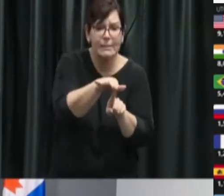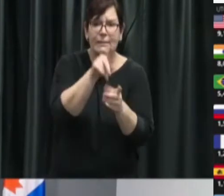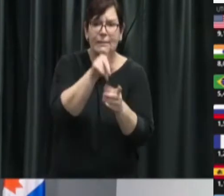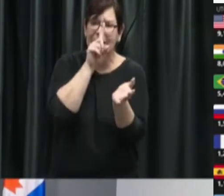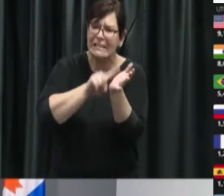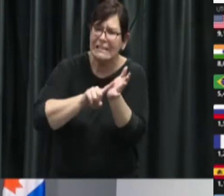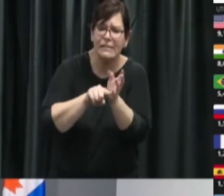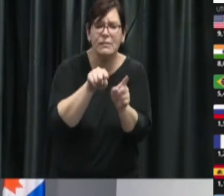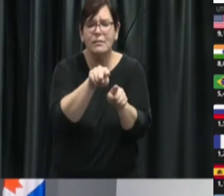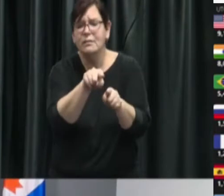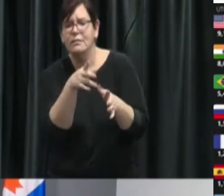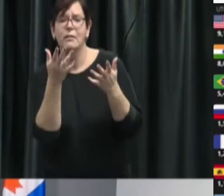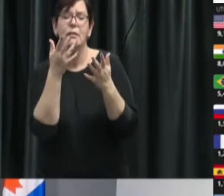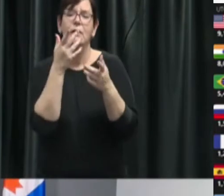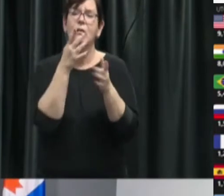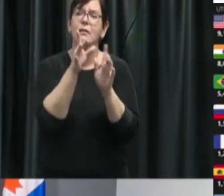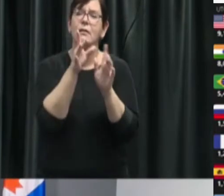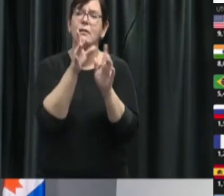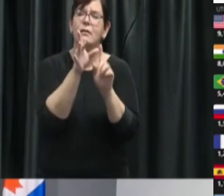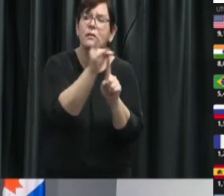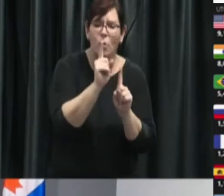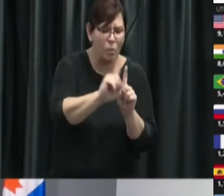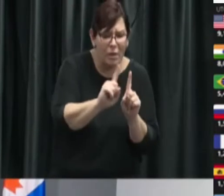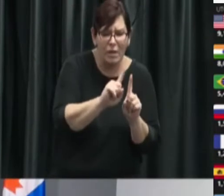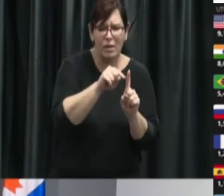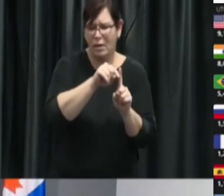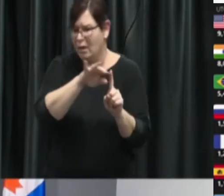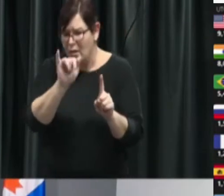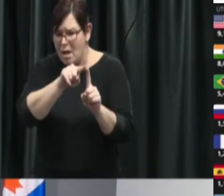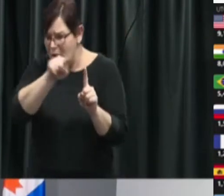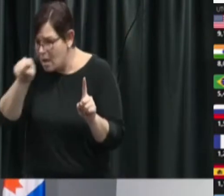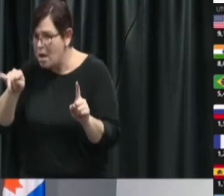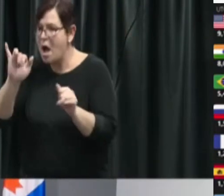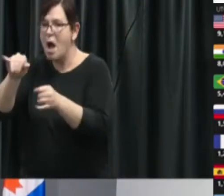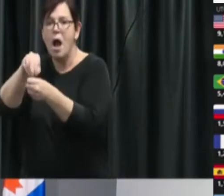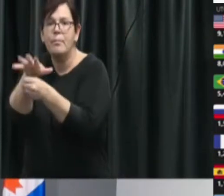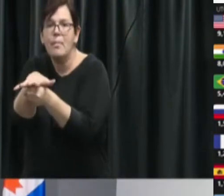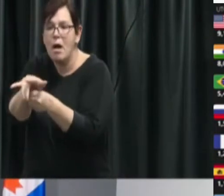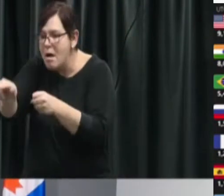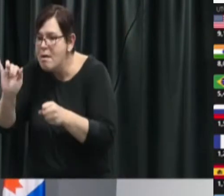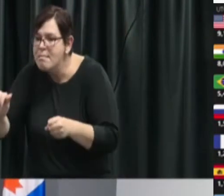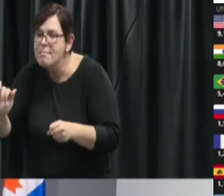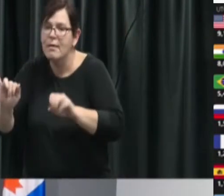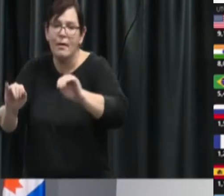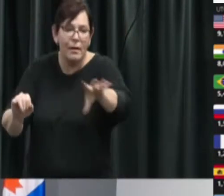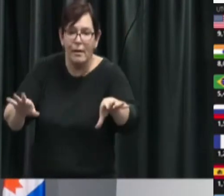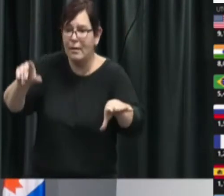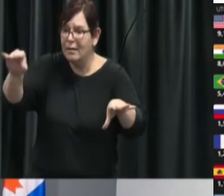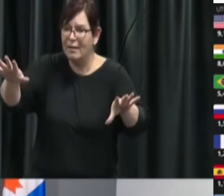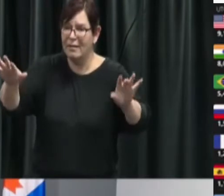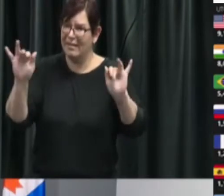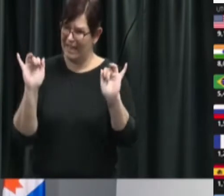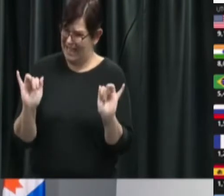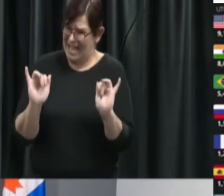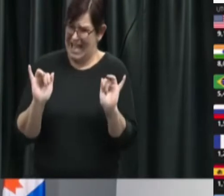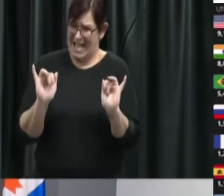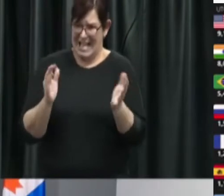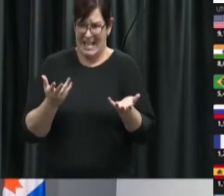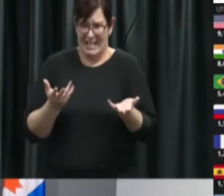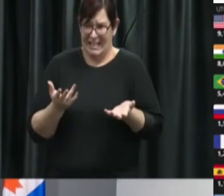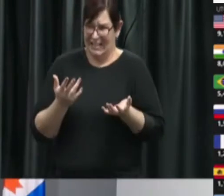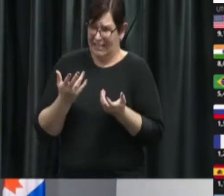where there have been clusters. And notably, when we talk about transmission, that's exactly what we're talking about when we talk about outbreaks.